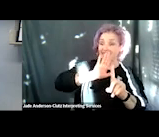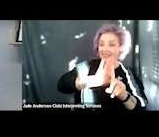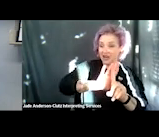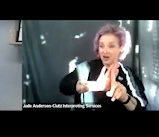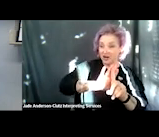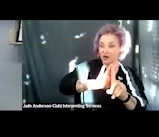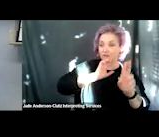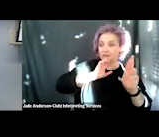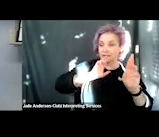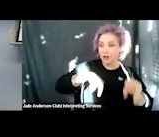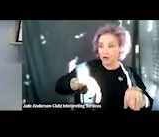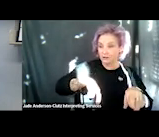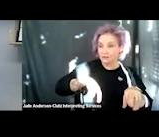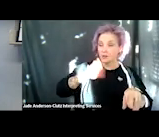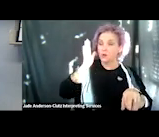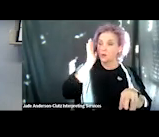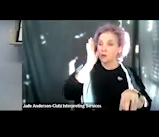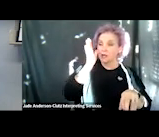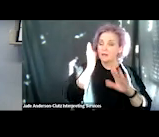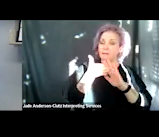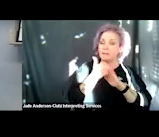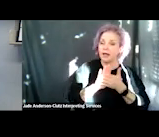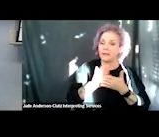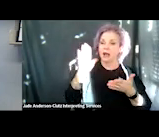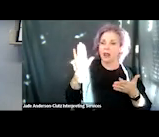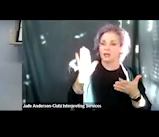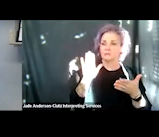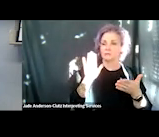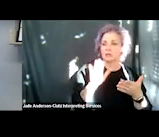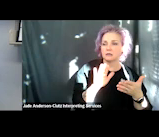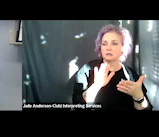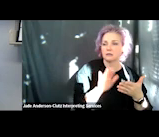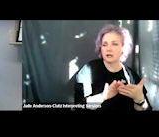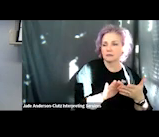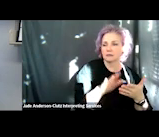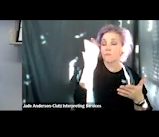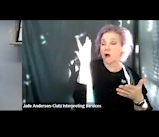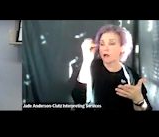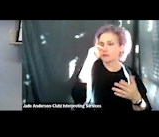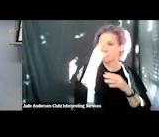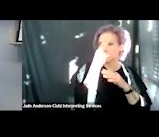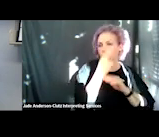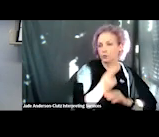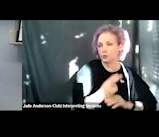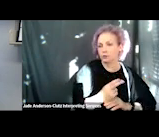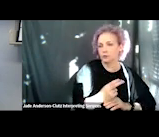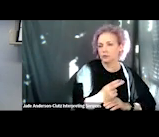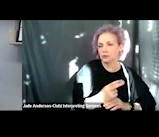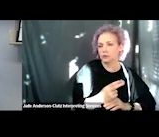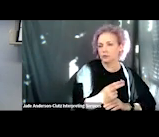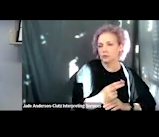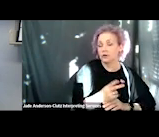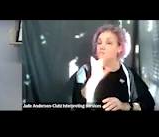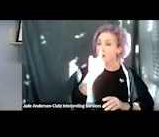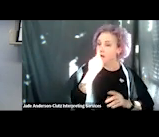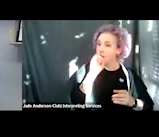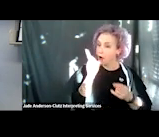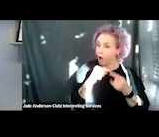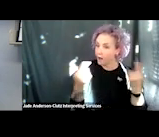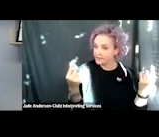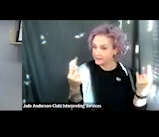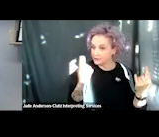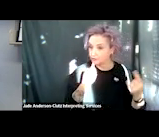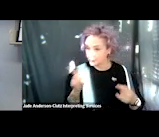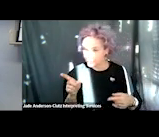fire alarm keeps going on, you're not necessarily going to habituate, you're going to sensitize. It's going to bother you more and more. So there's